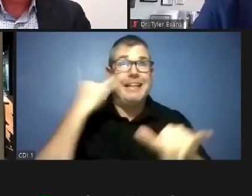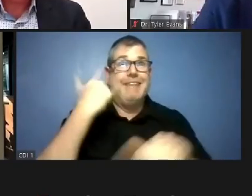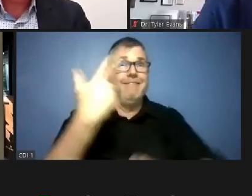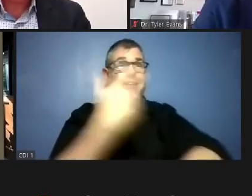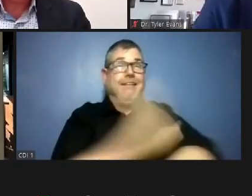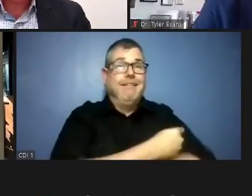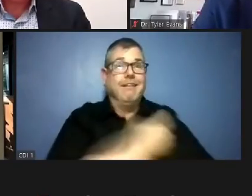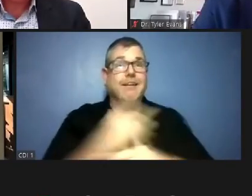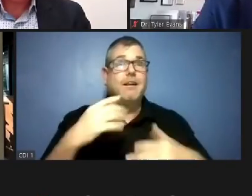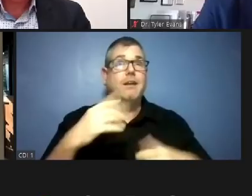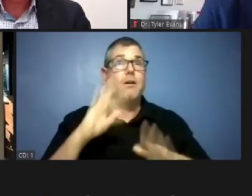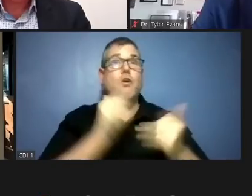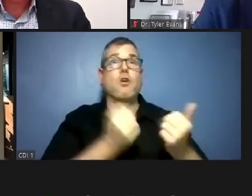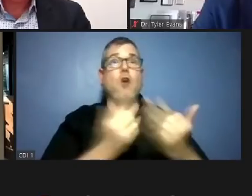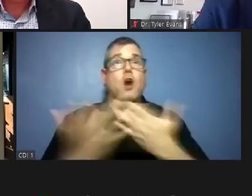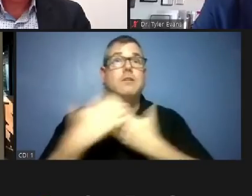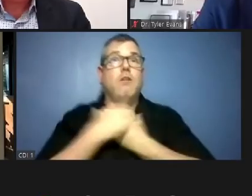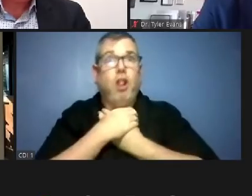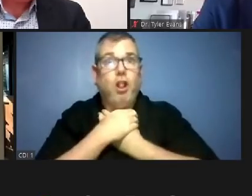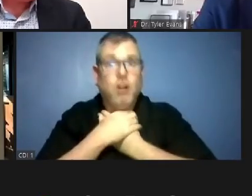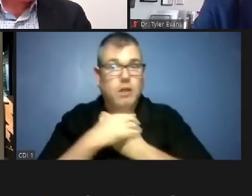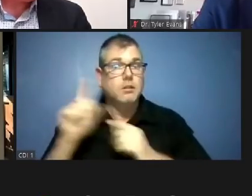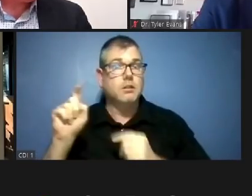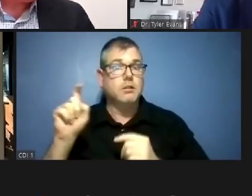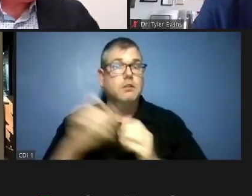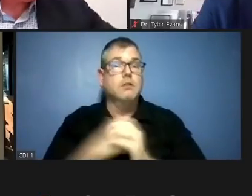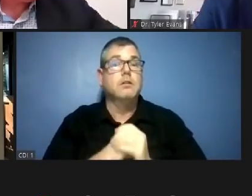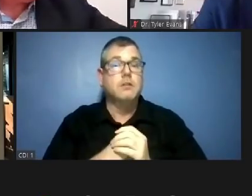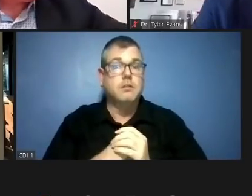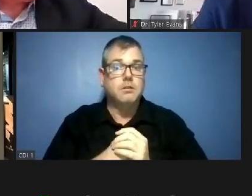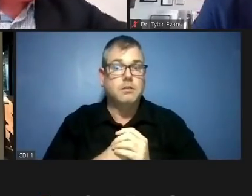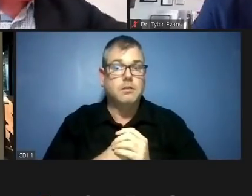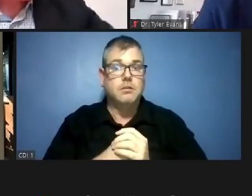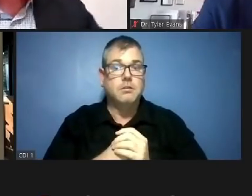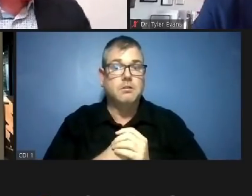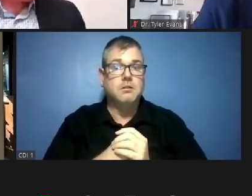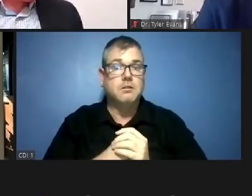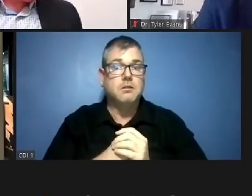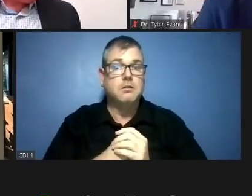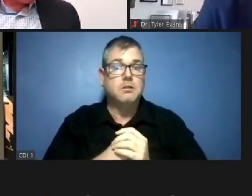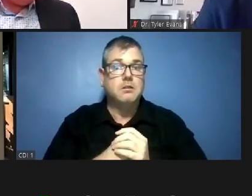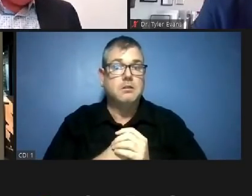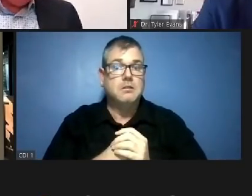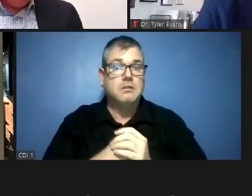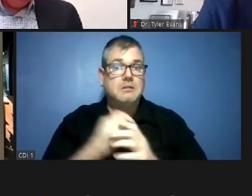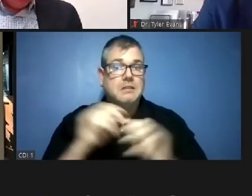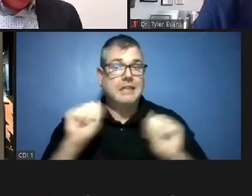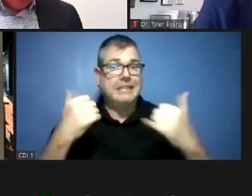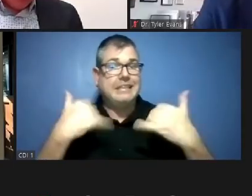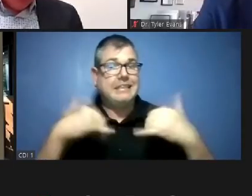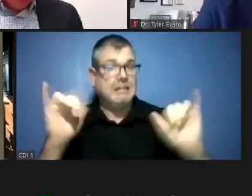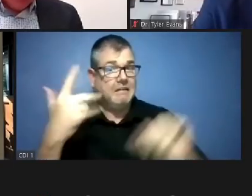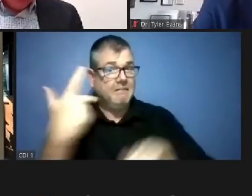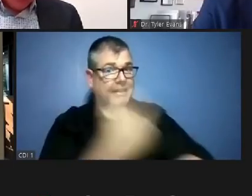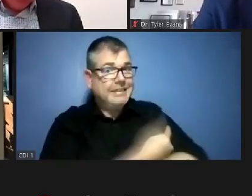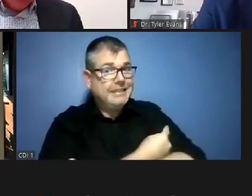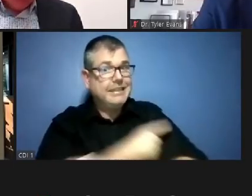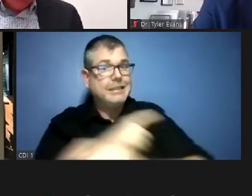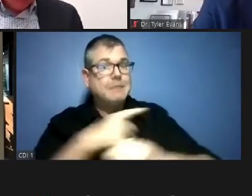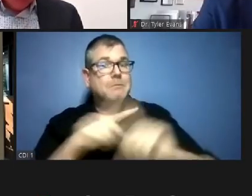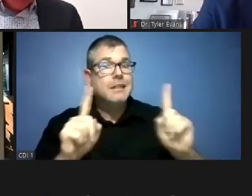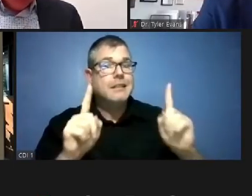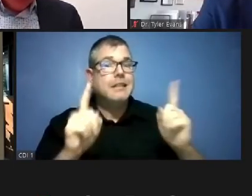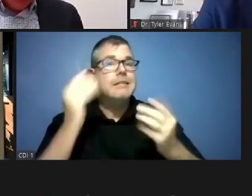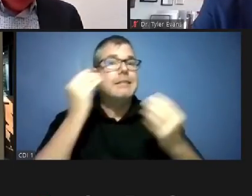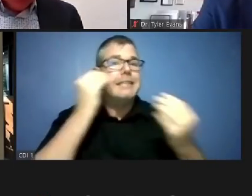to getting the COVID vaccine. However, if you let your vaccination team know about the history, you will be monitored for an extra period of time.